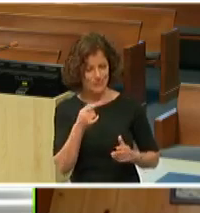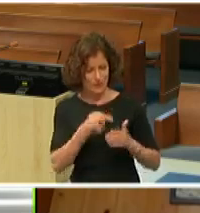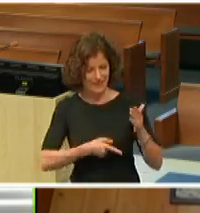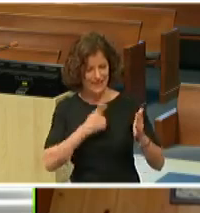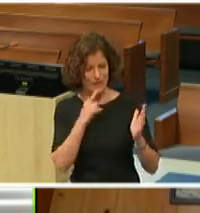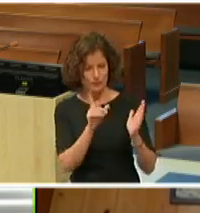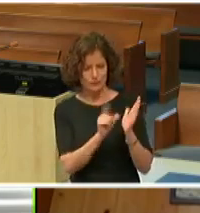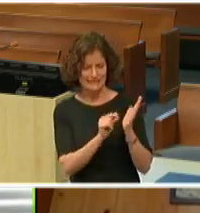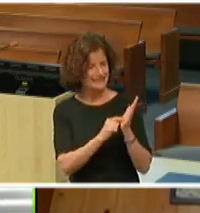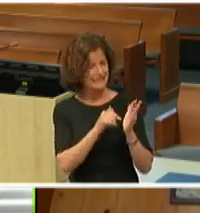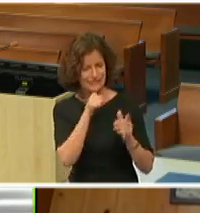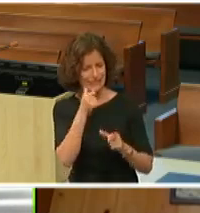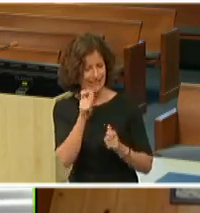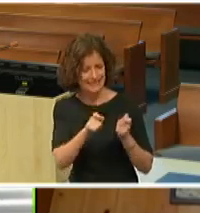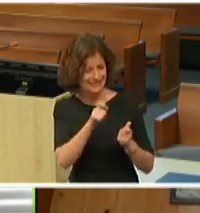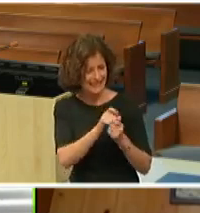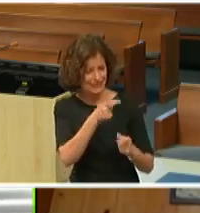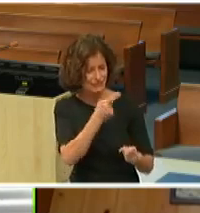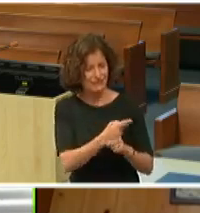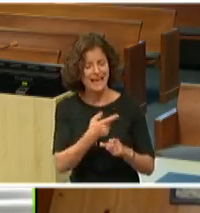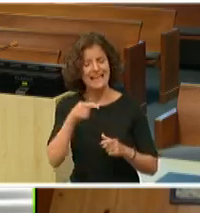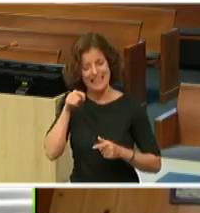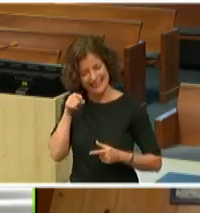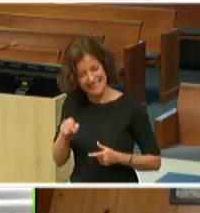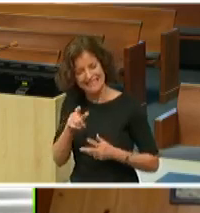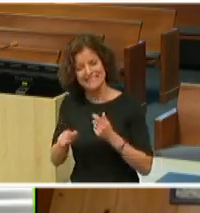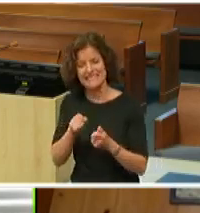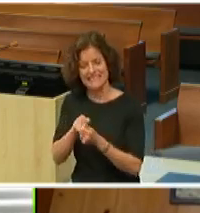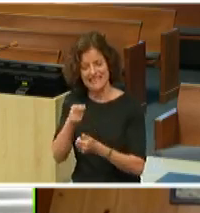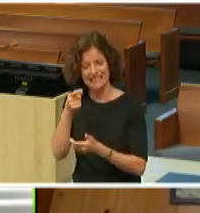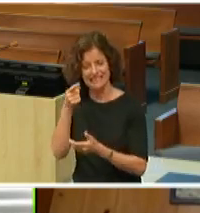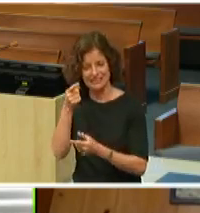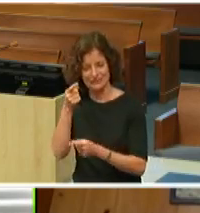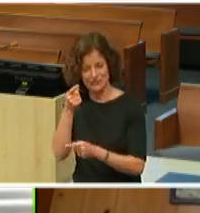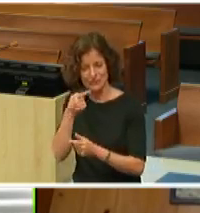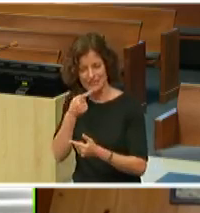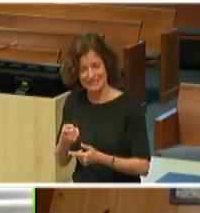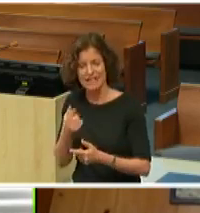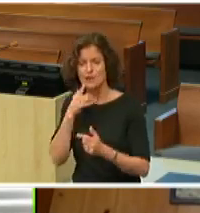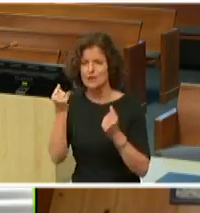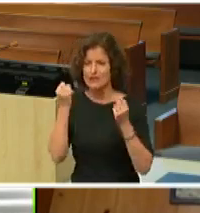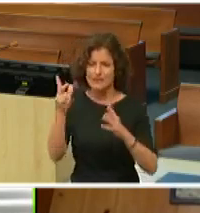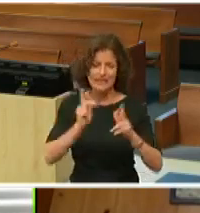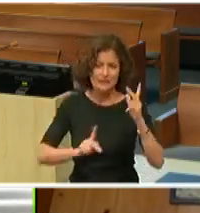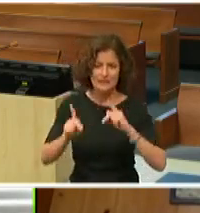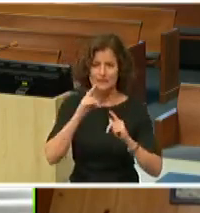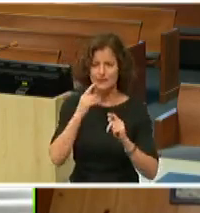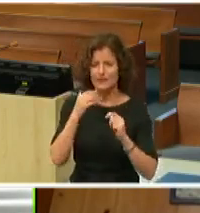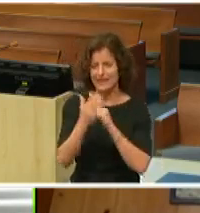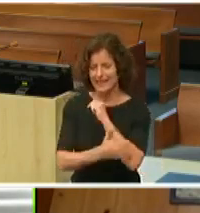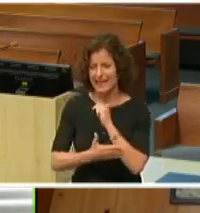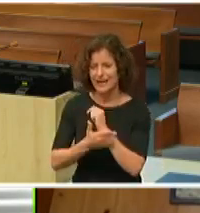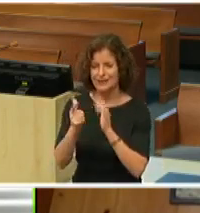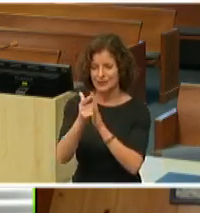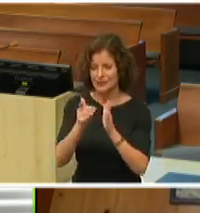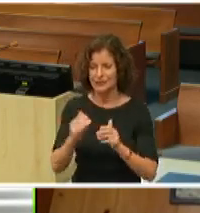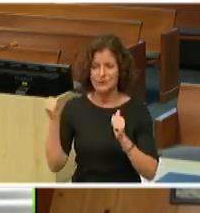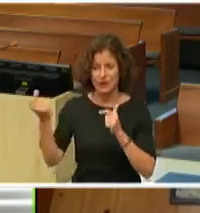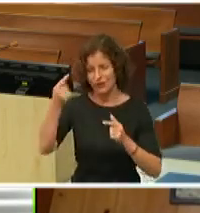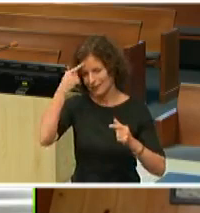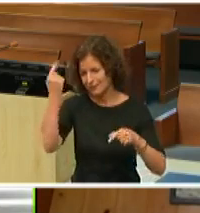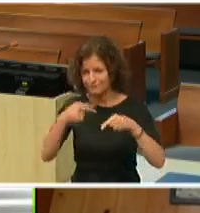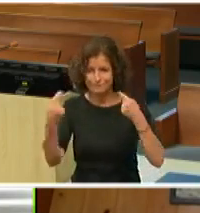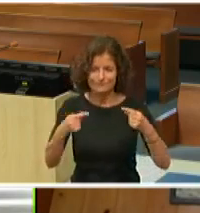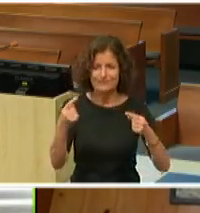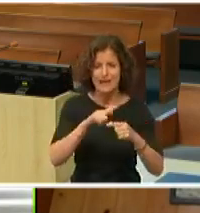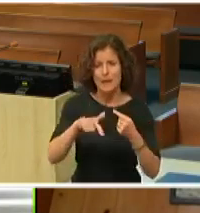said. This is what I said, the memo. And I think you know that when you get a whole bunch of county attorneys in a room, we're going to have disagreements